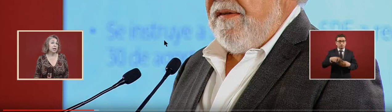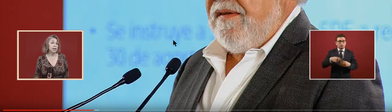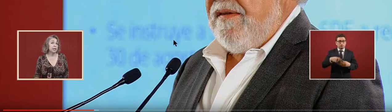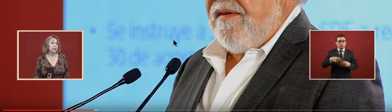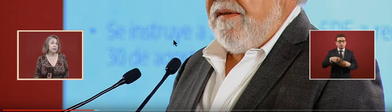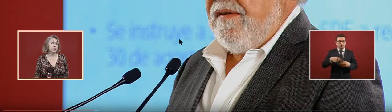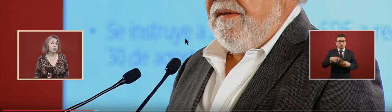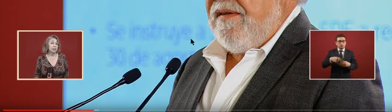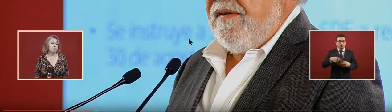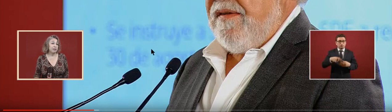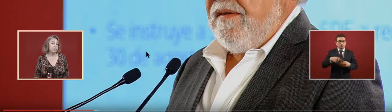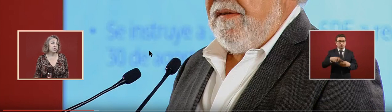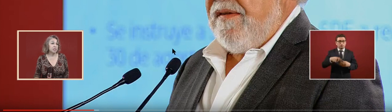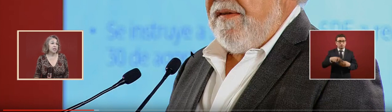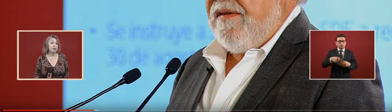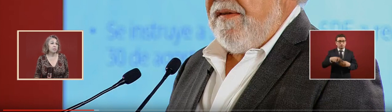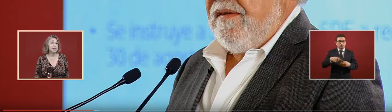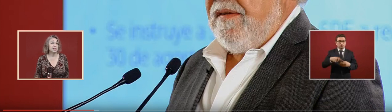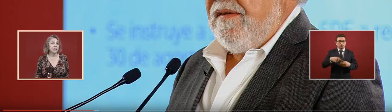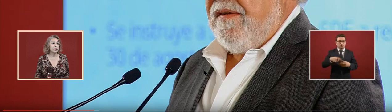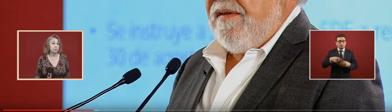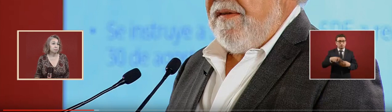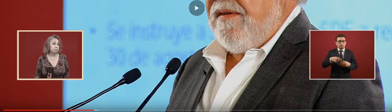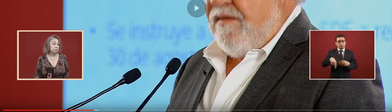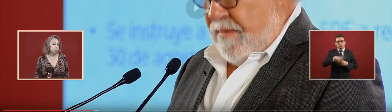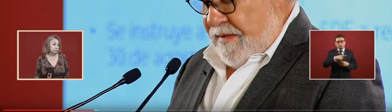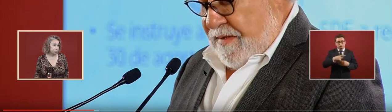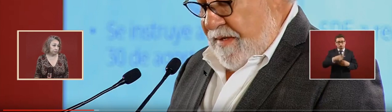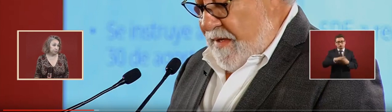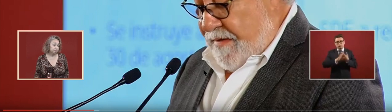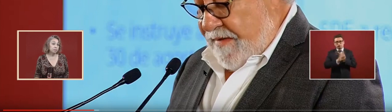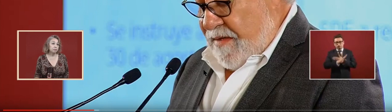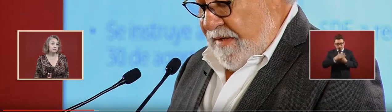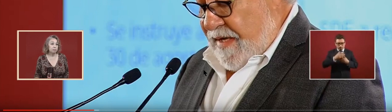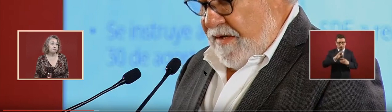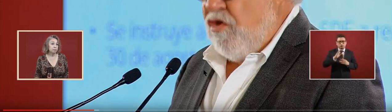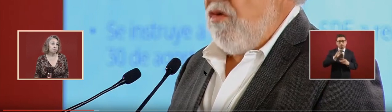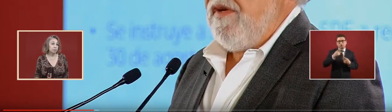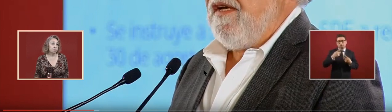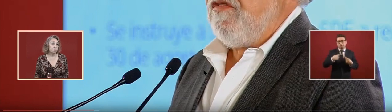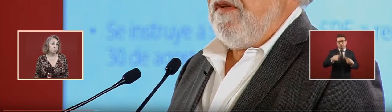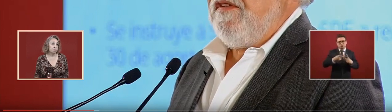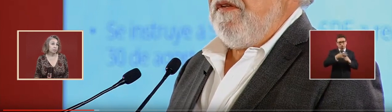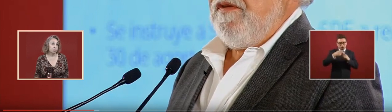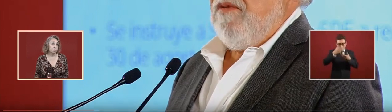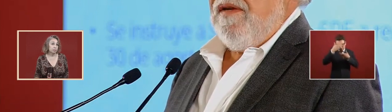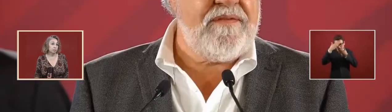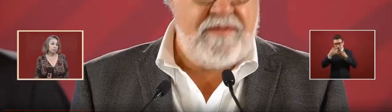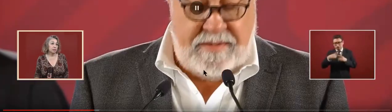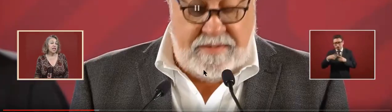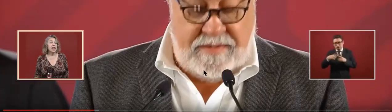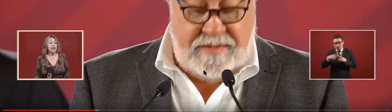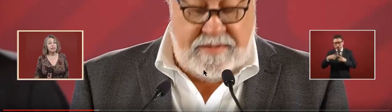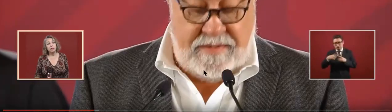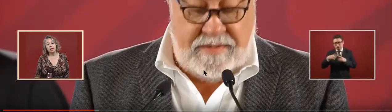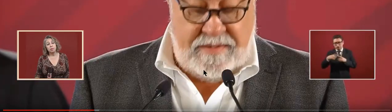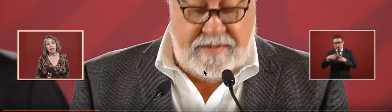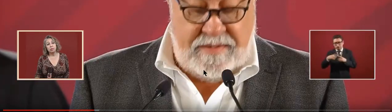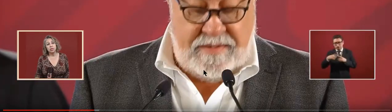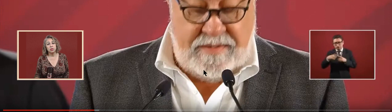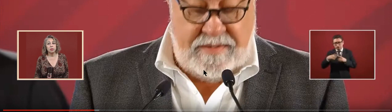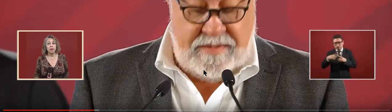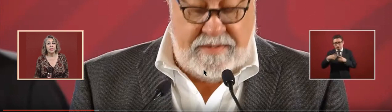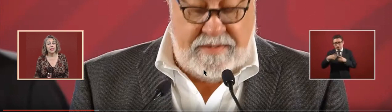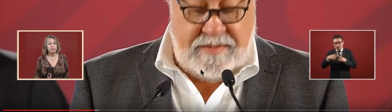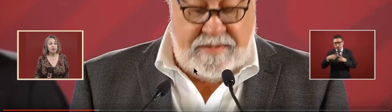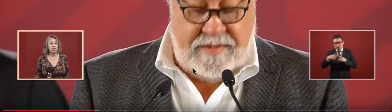taken by force and are missing. Y examinar comunicaciones individuales. And then they'll be